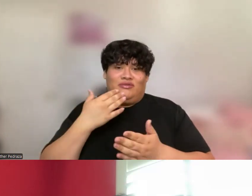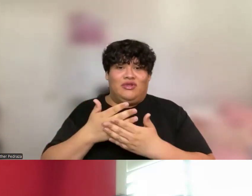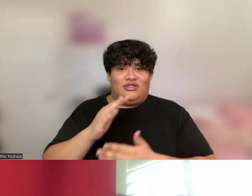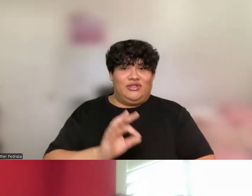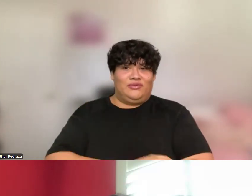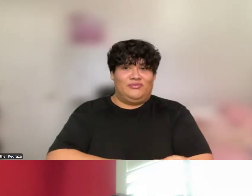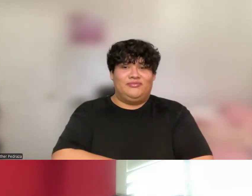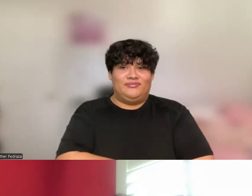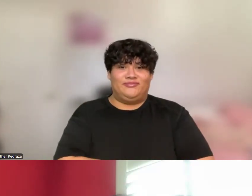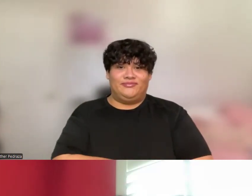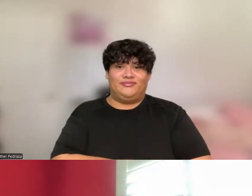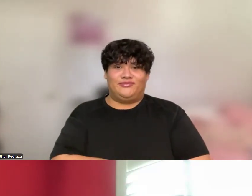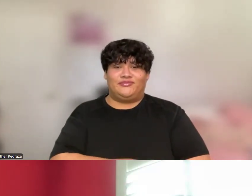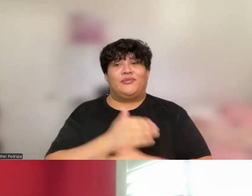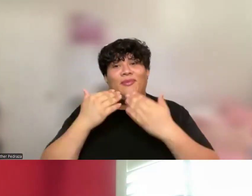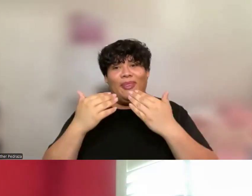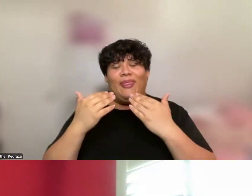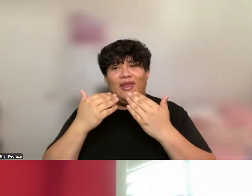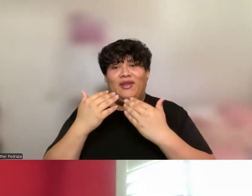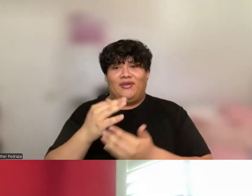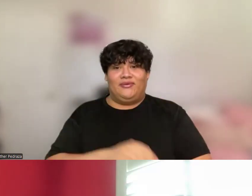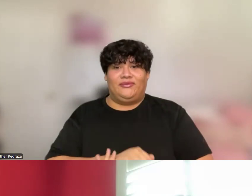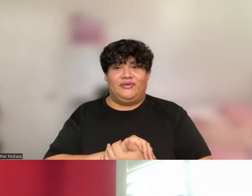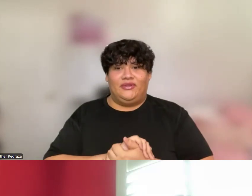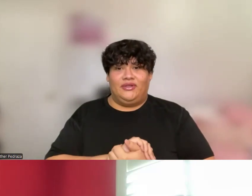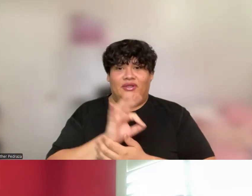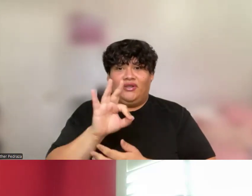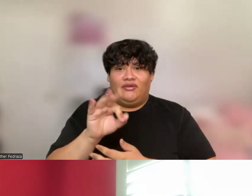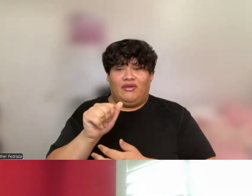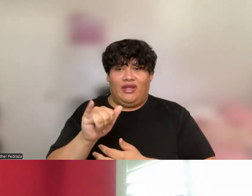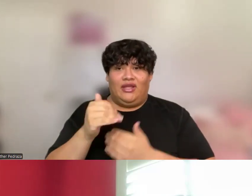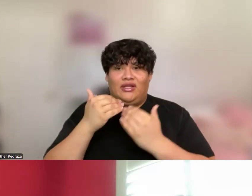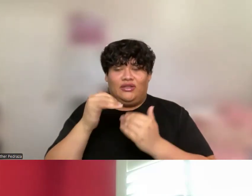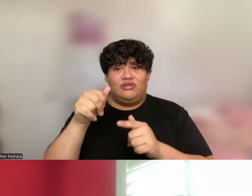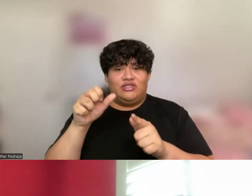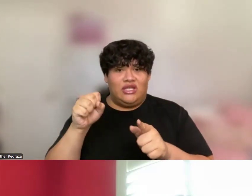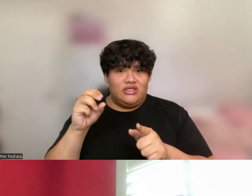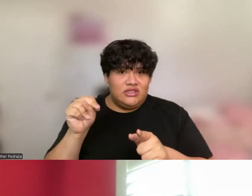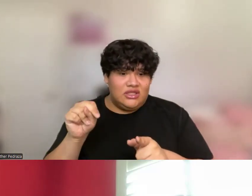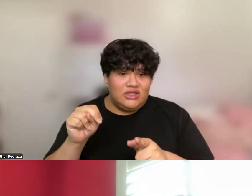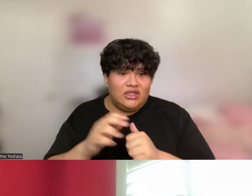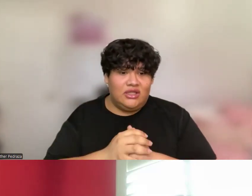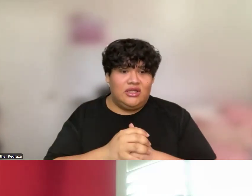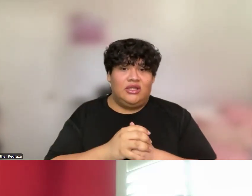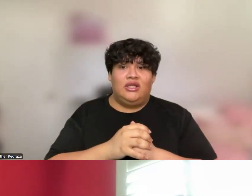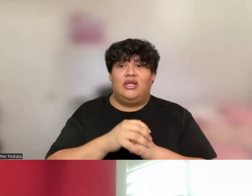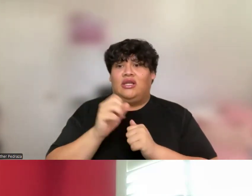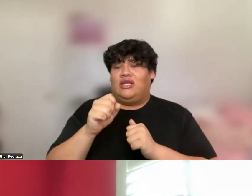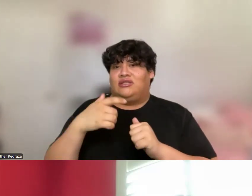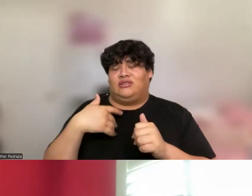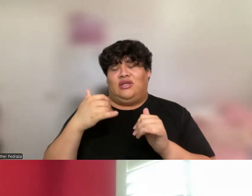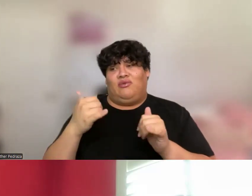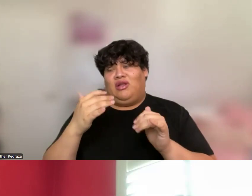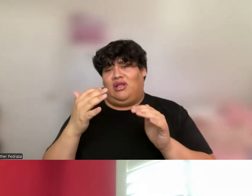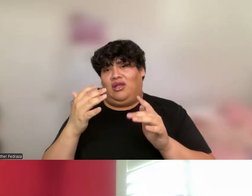up. Thank you, Faye. Jason? Yeah, just really appreciate that